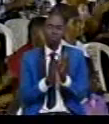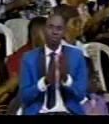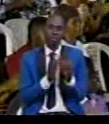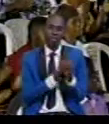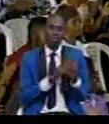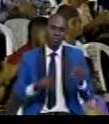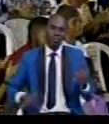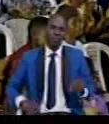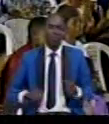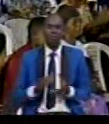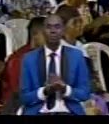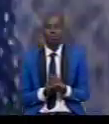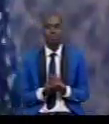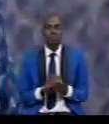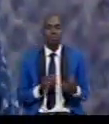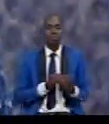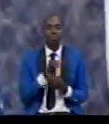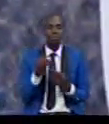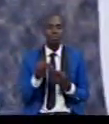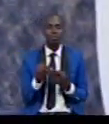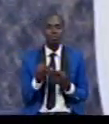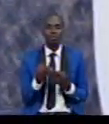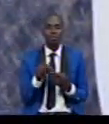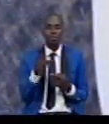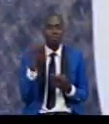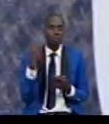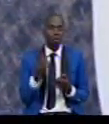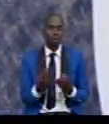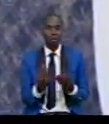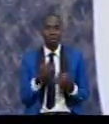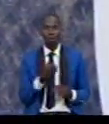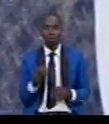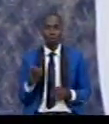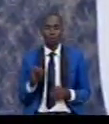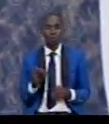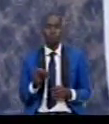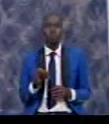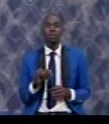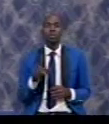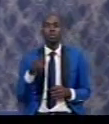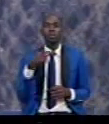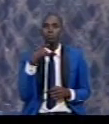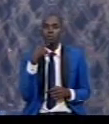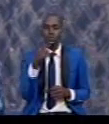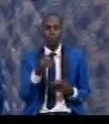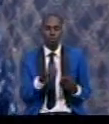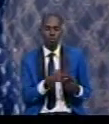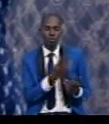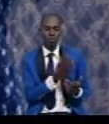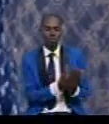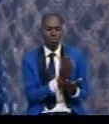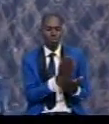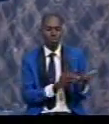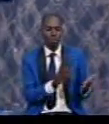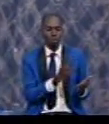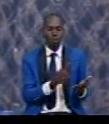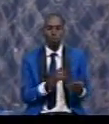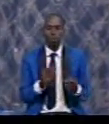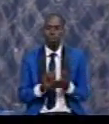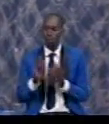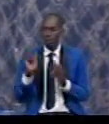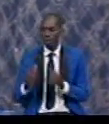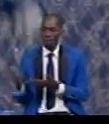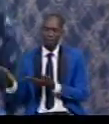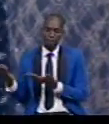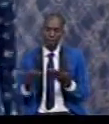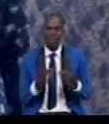When rain was falling, I asked her to stop at the church. Let me get the seat. Before she can reach the seat here, she has